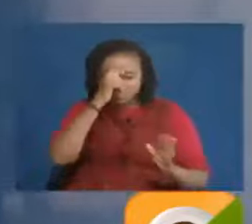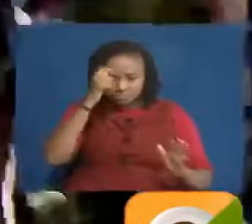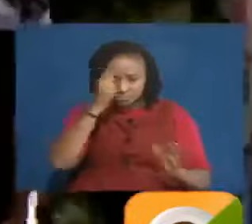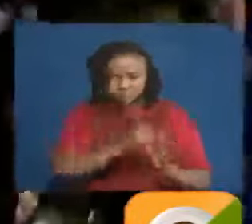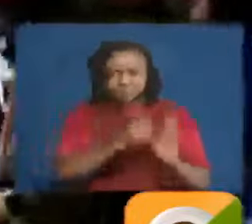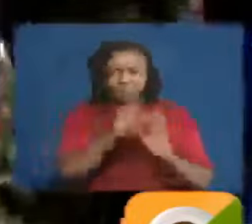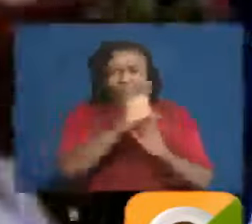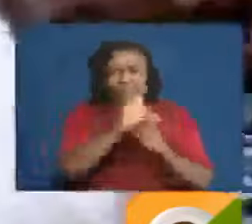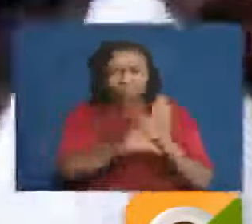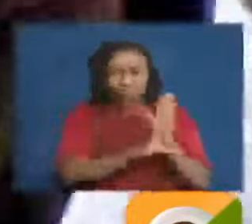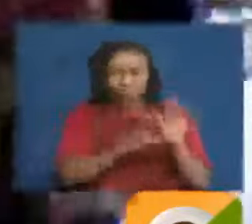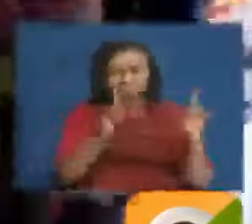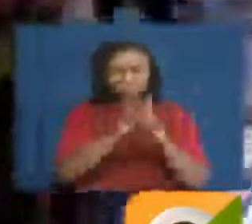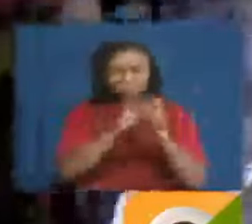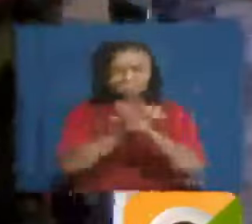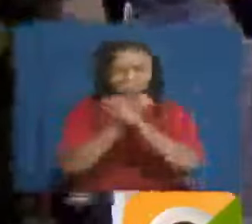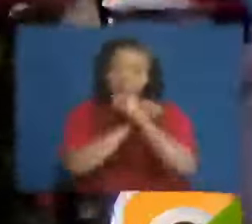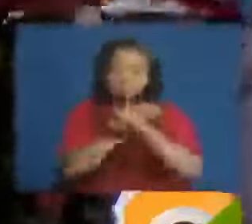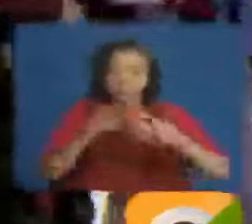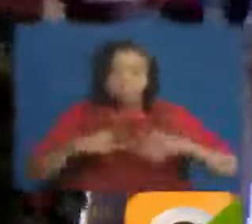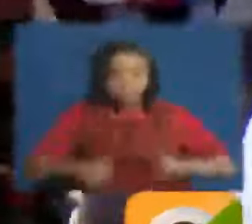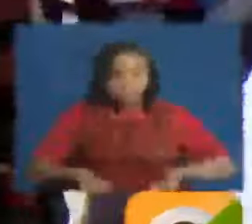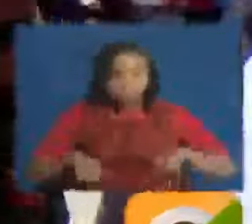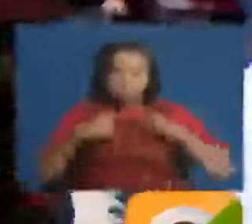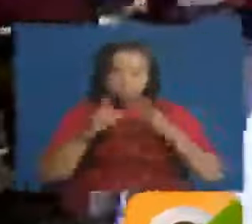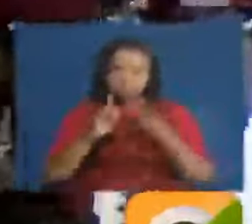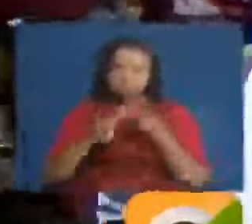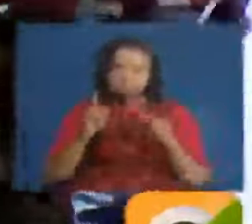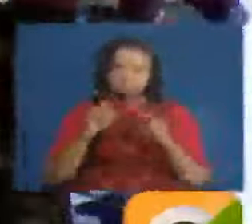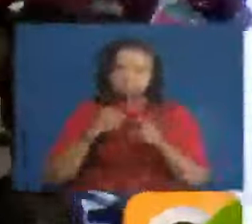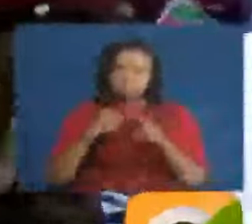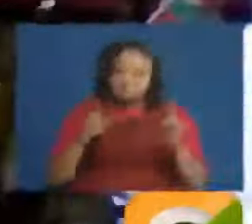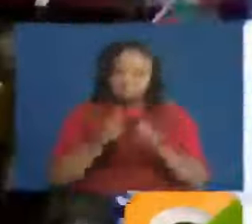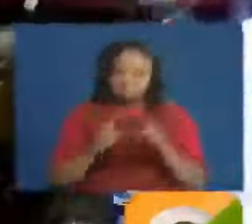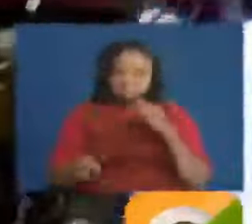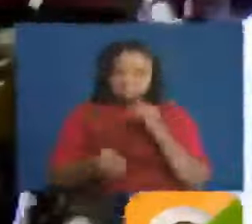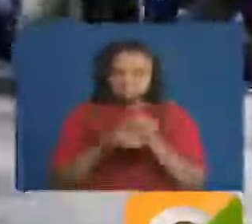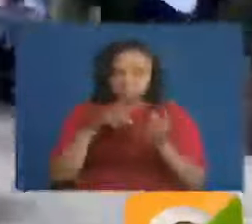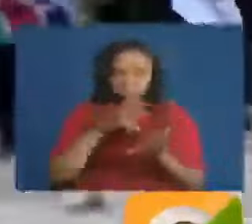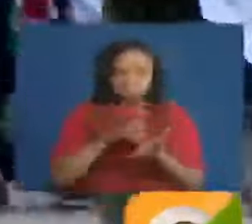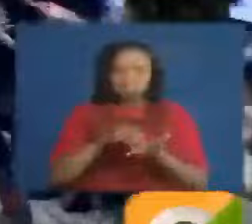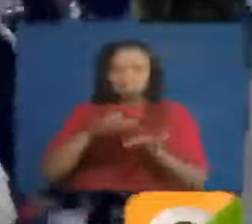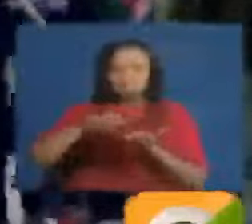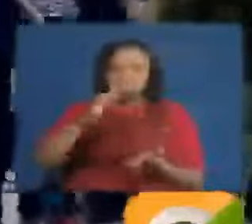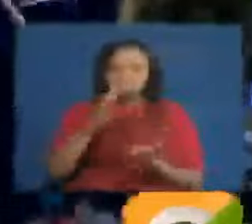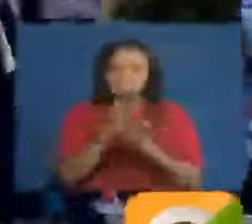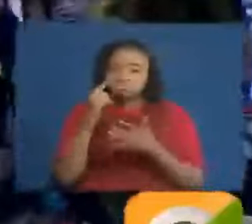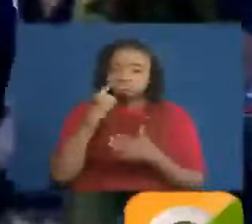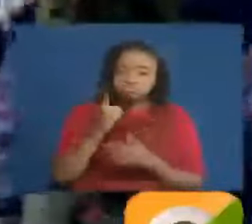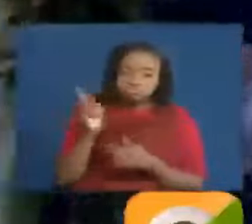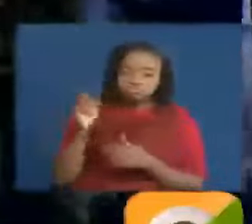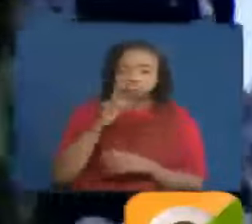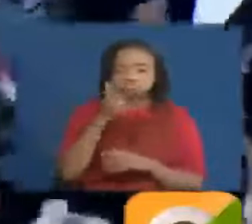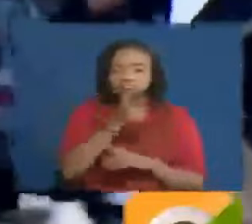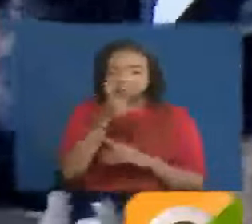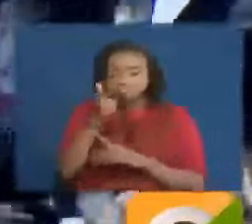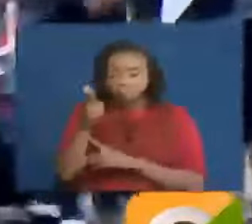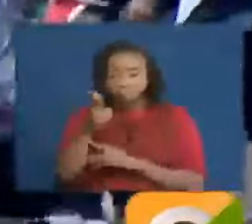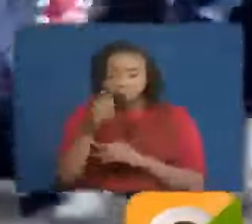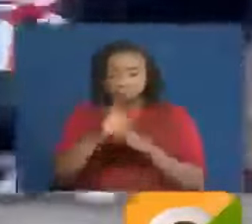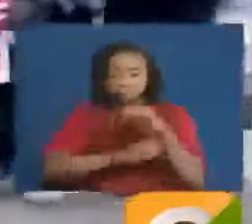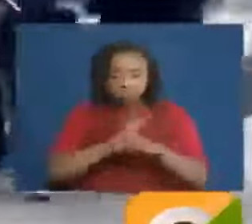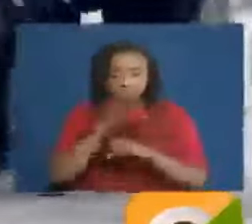of its citizens. Cases of missing Kenyans are back to haunt the government, some captured on camera and others through eyewitness